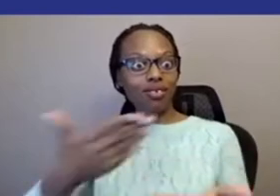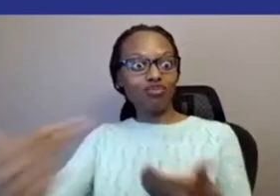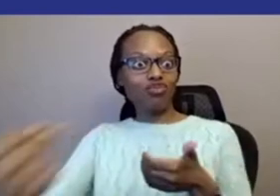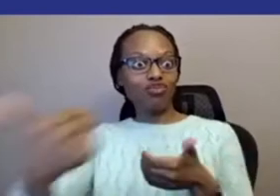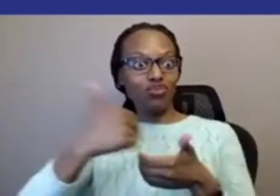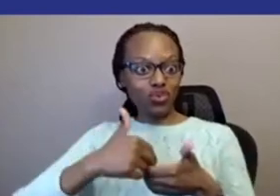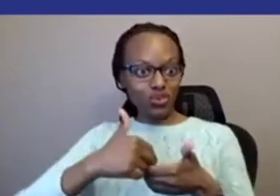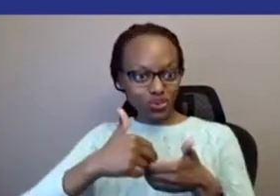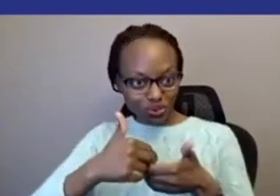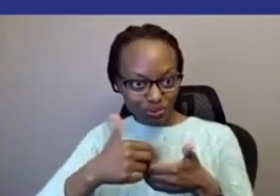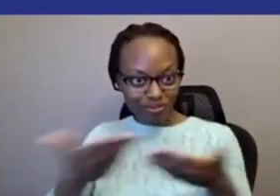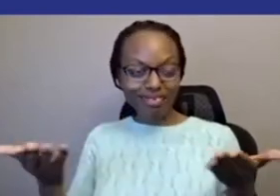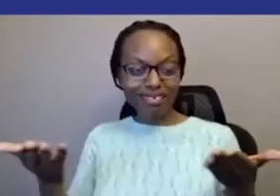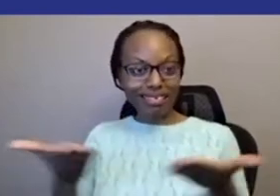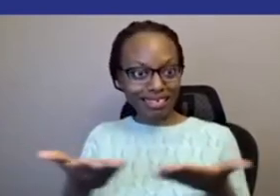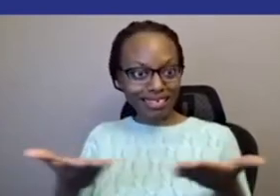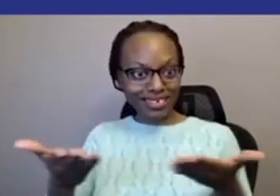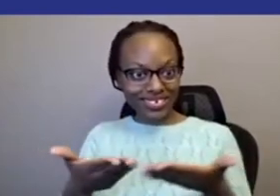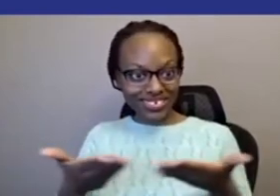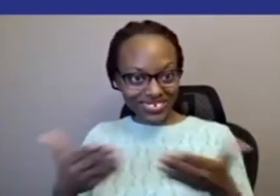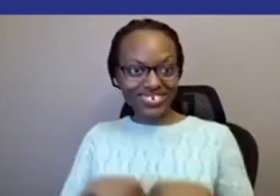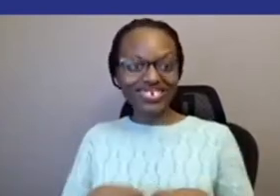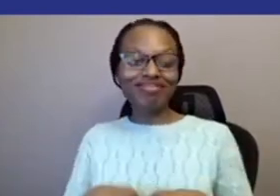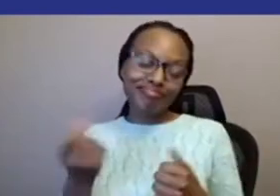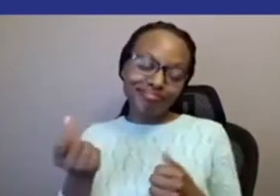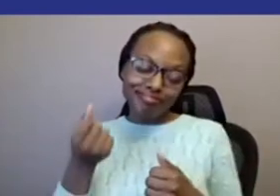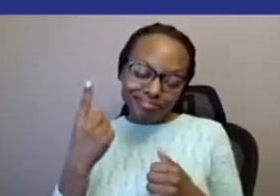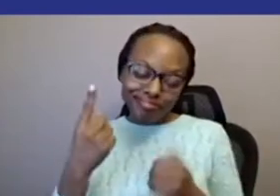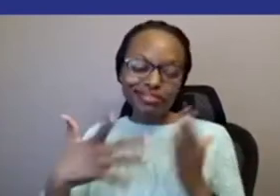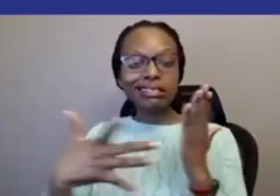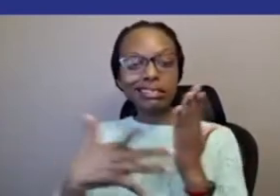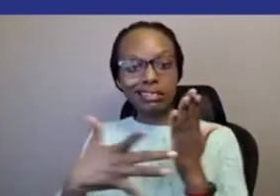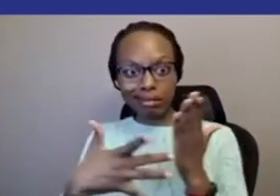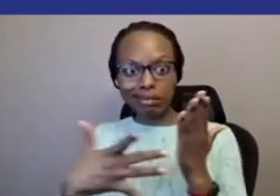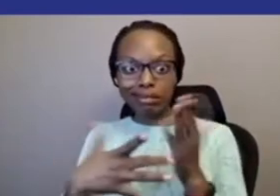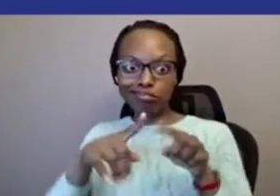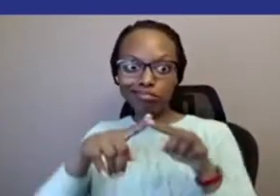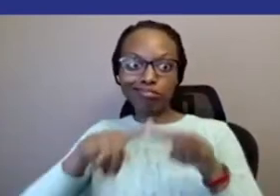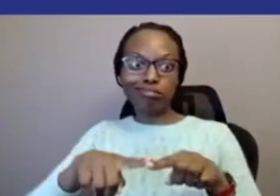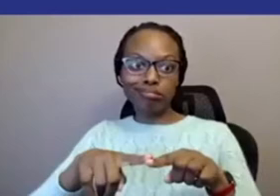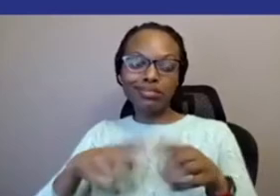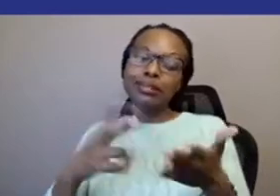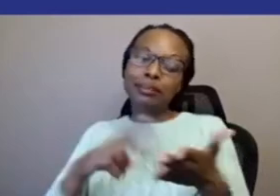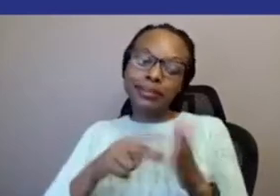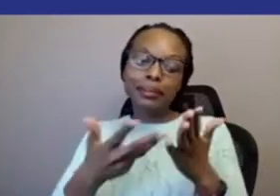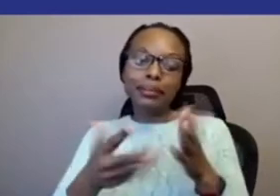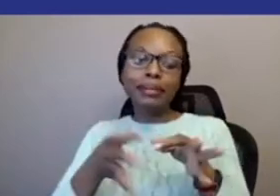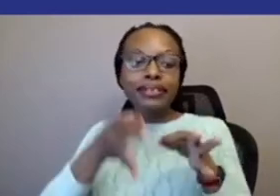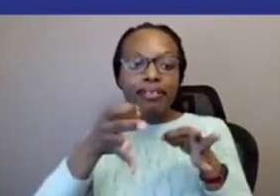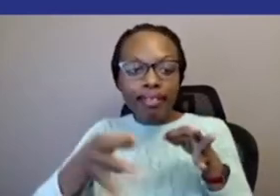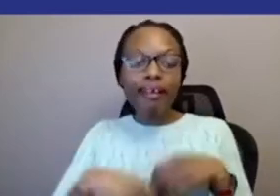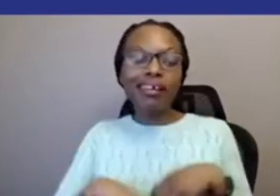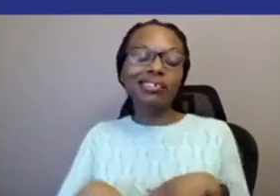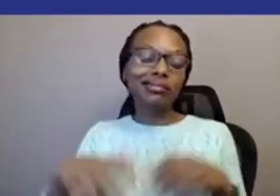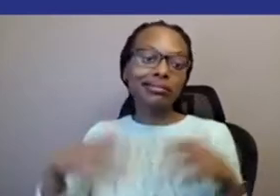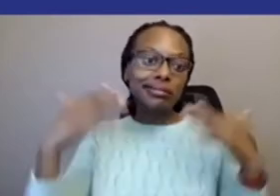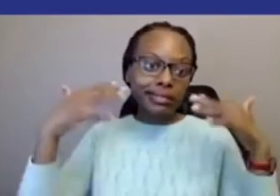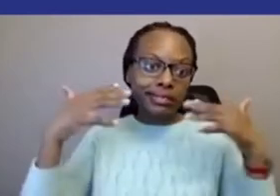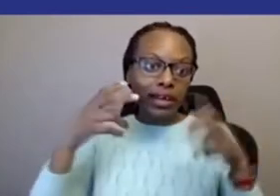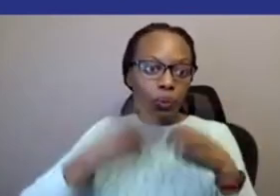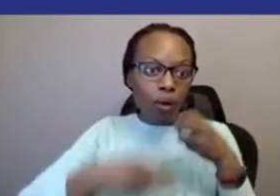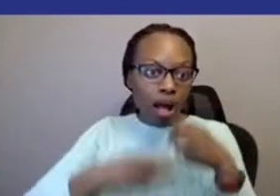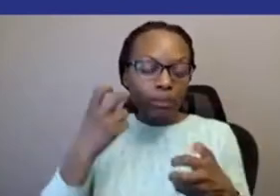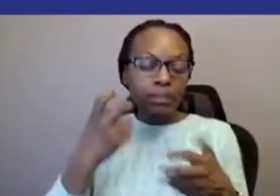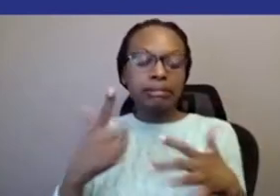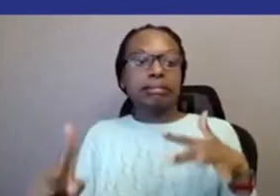HOVA platform. As we are at the mercy of technology, we want to remind you that there may be delays, sound issues, and changing circumstances that